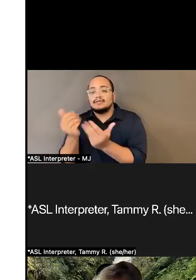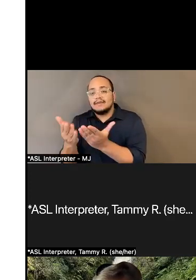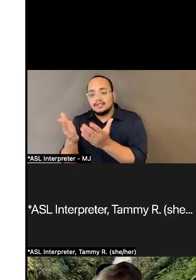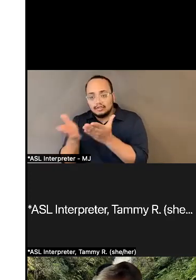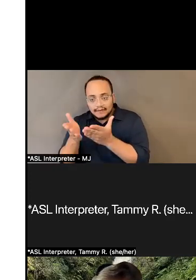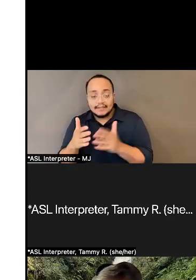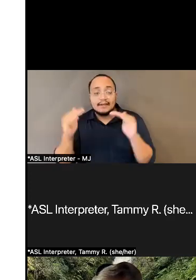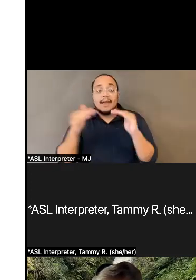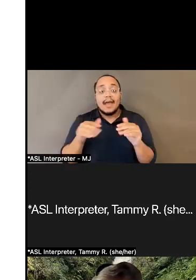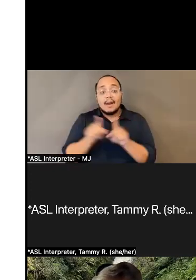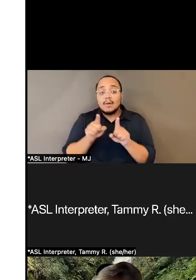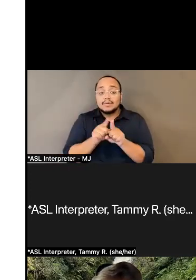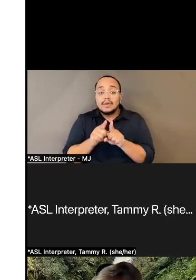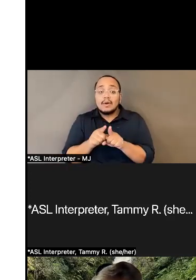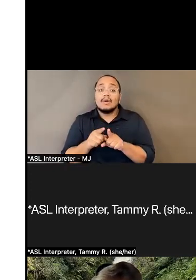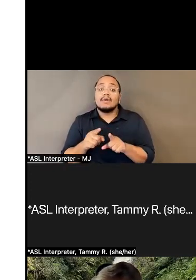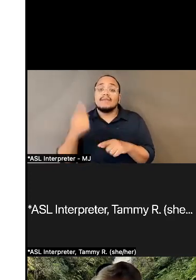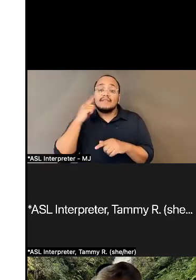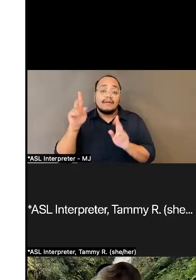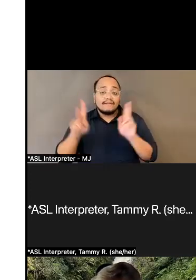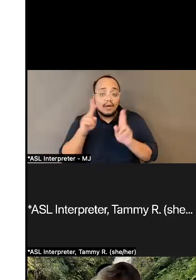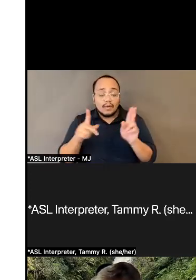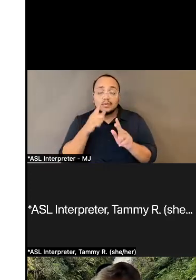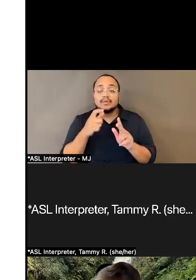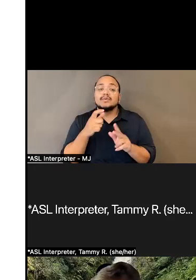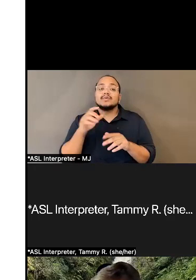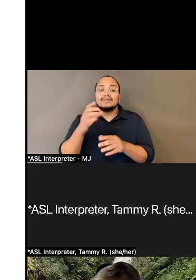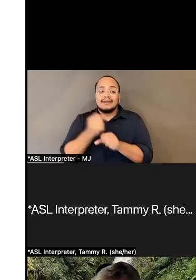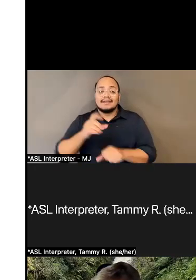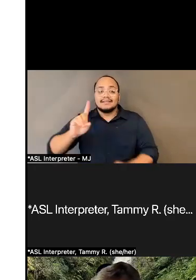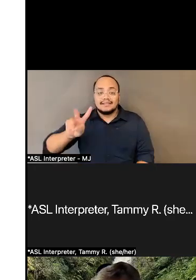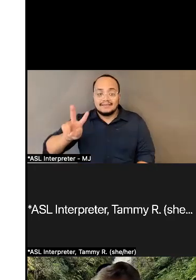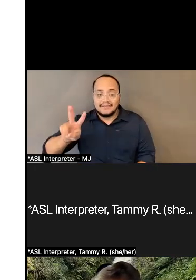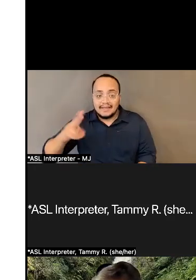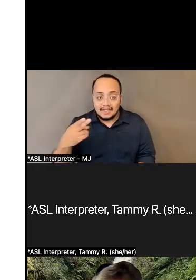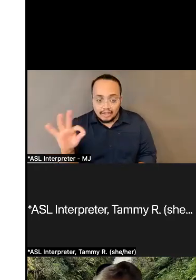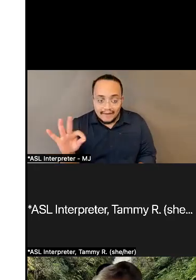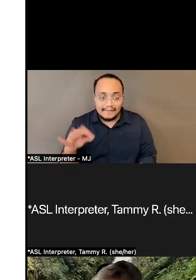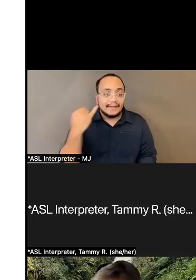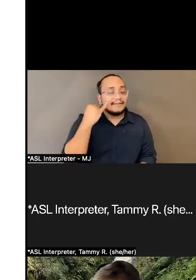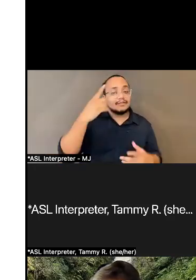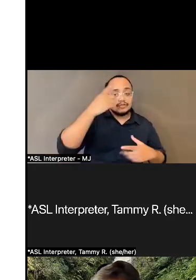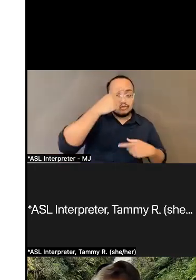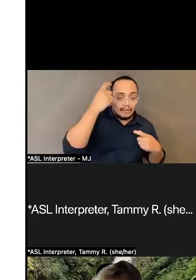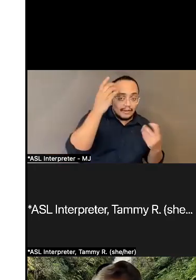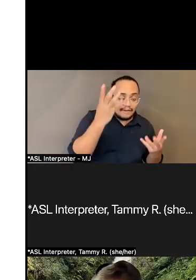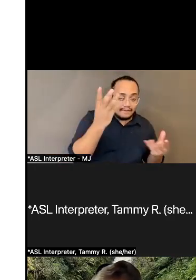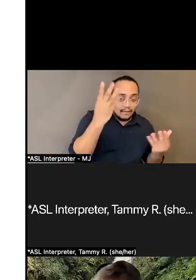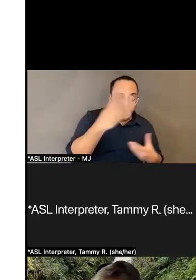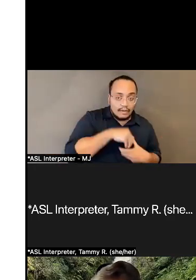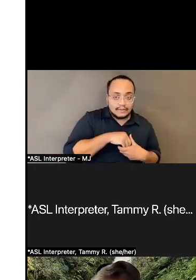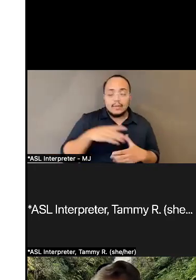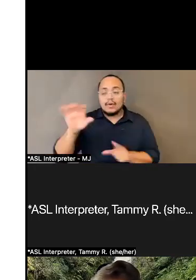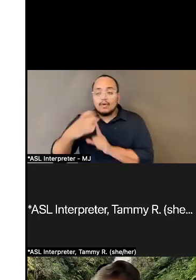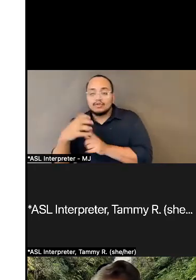And this is again within people who received the model, whether services were trauma-informed and or